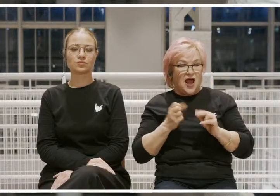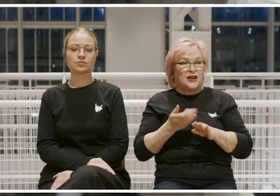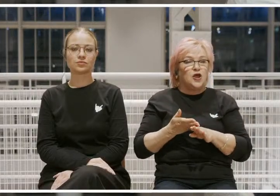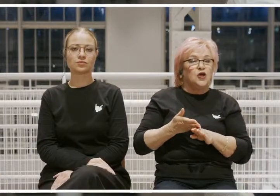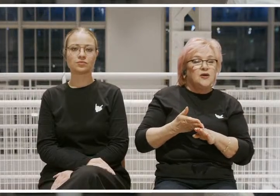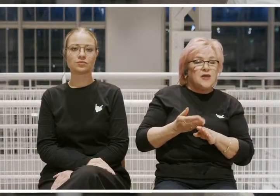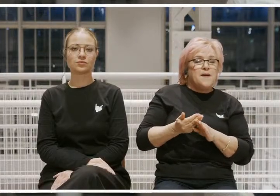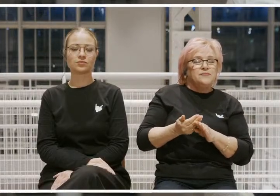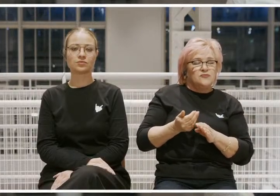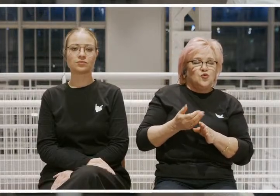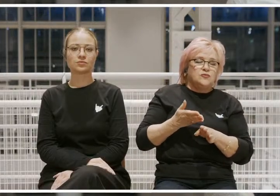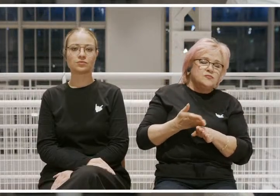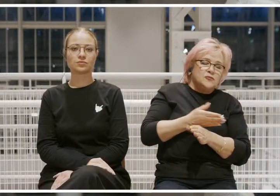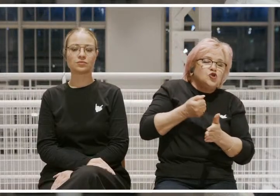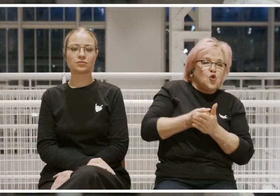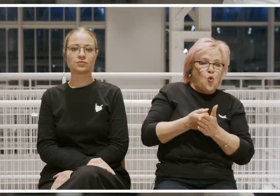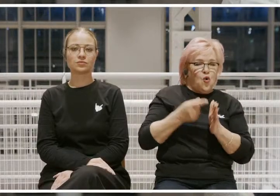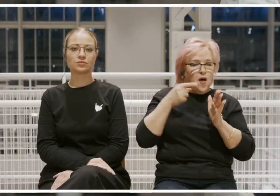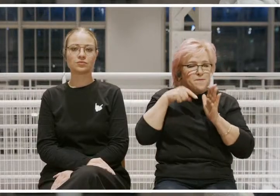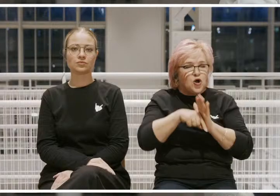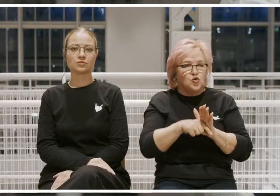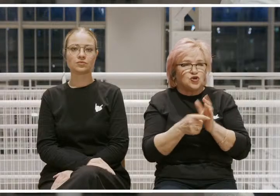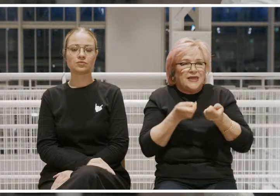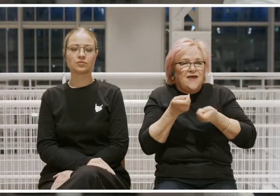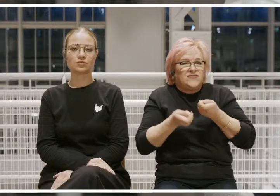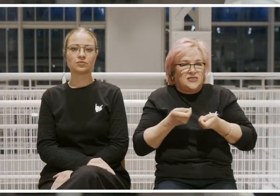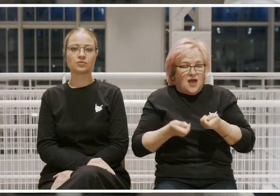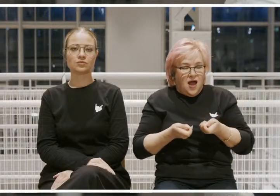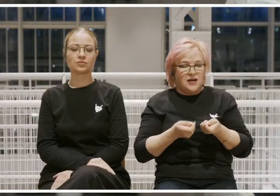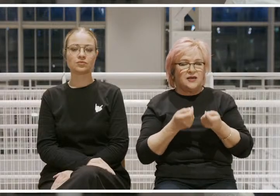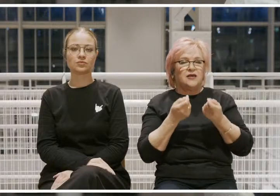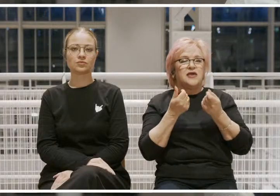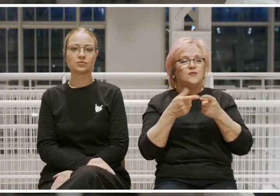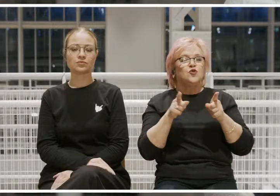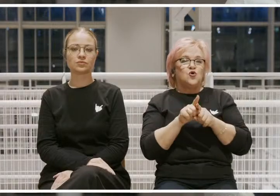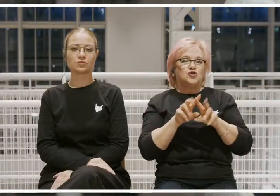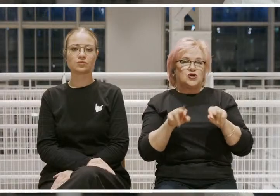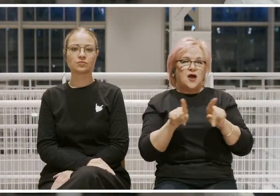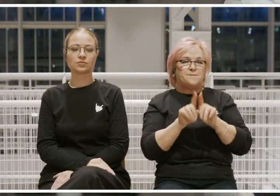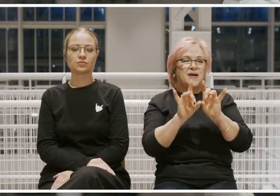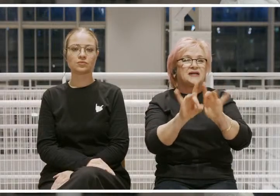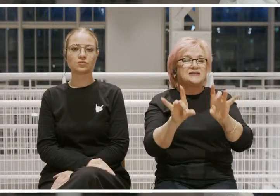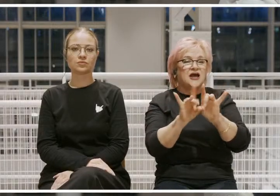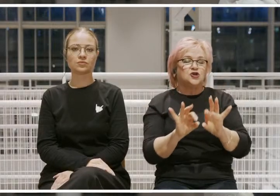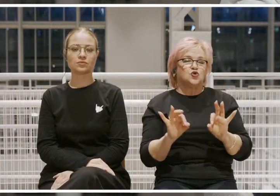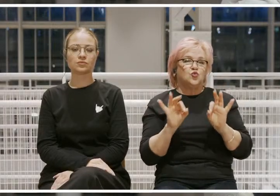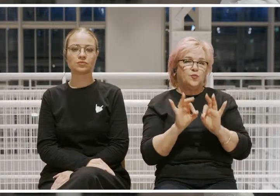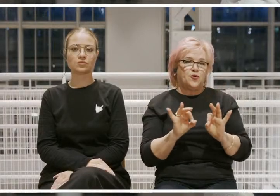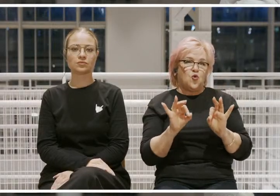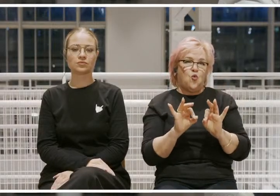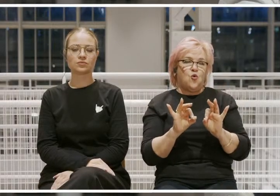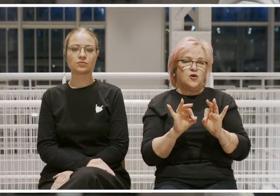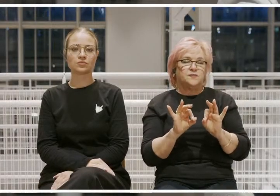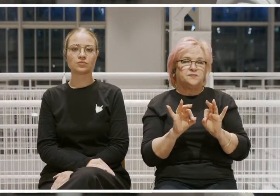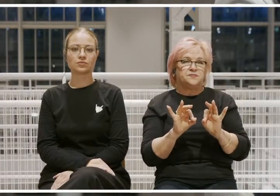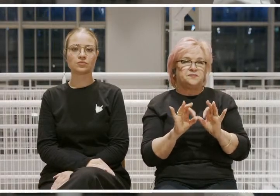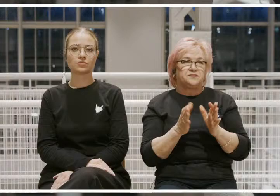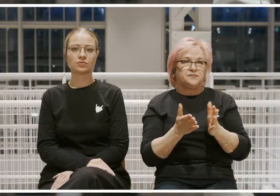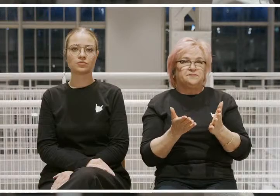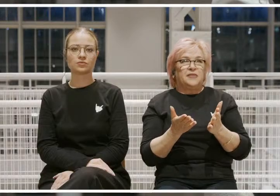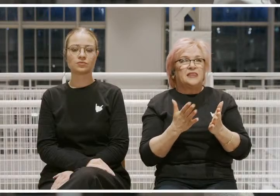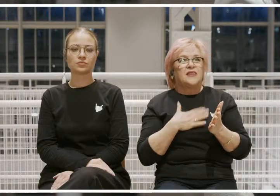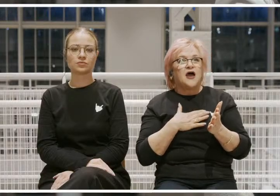to, I would love to give a brief information about the organizing foundation of the Biennial and the